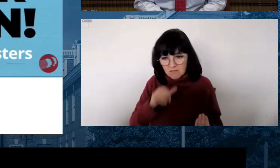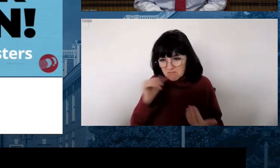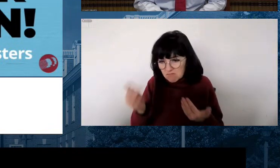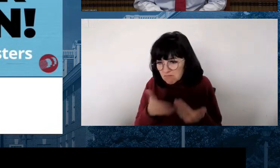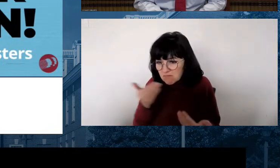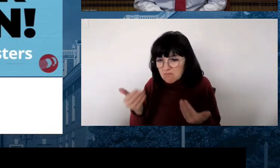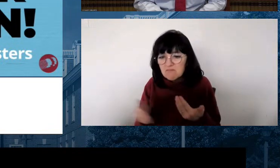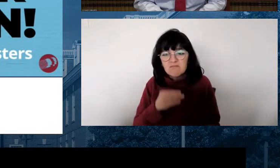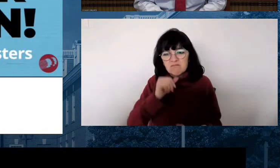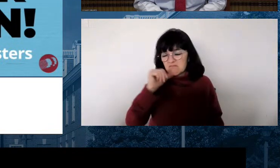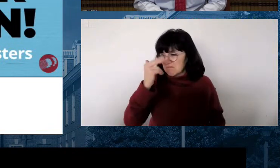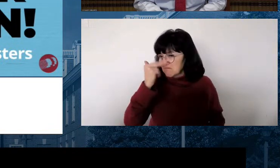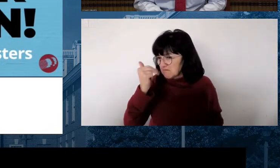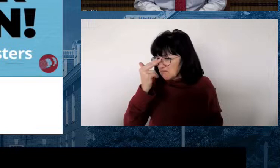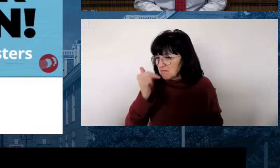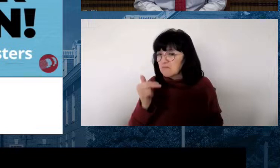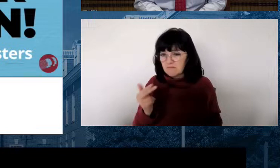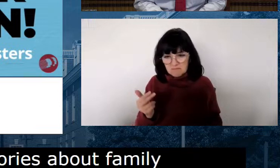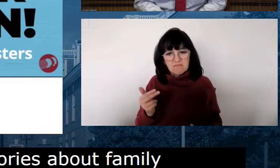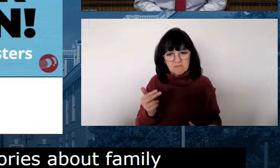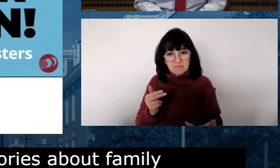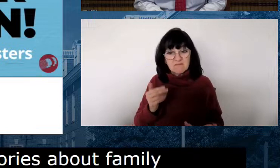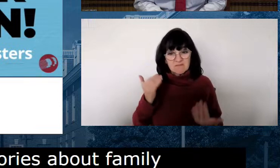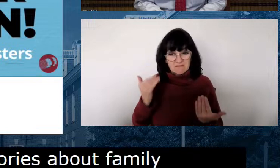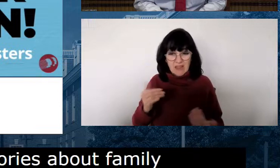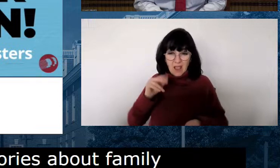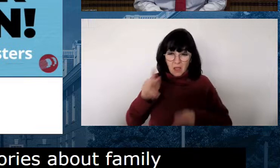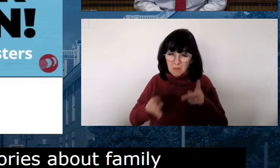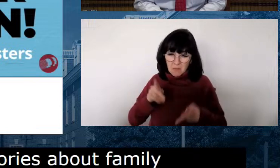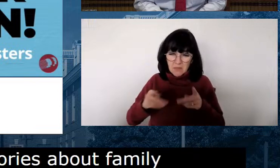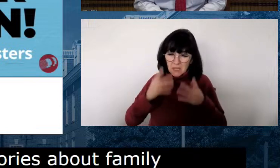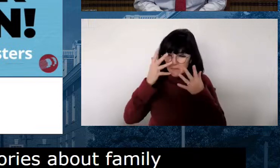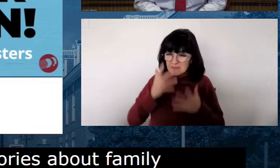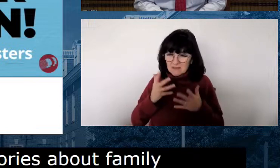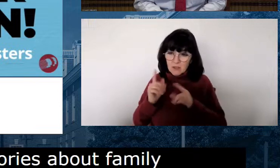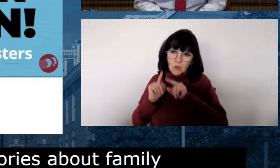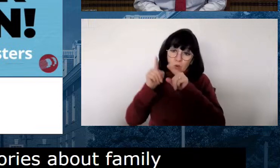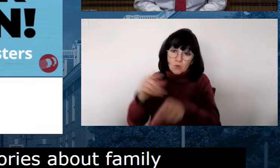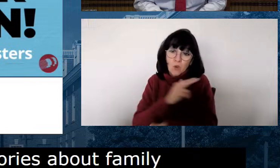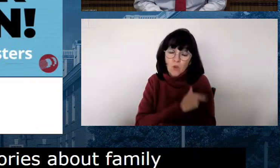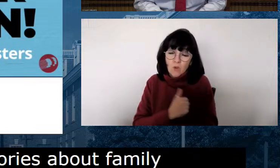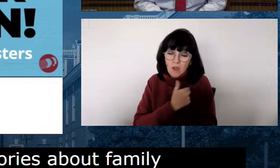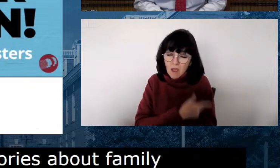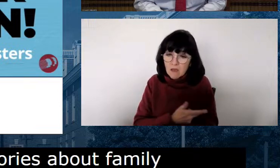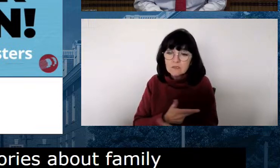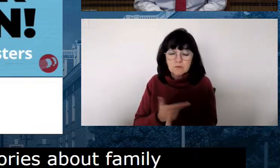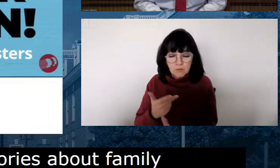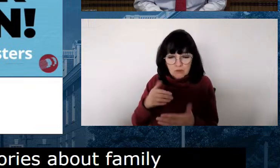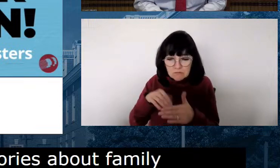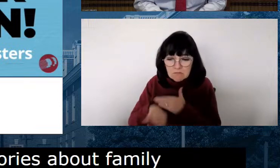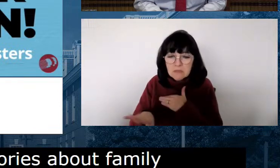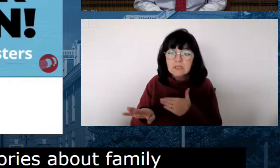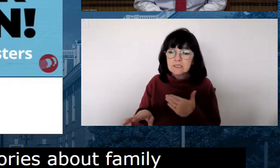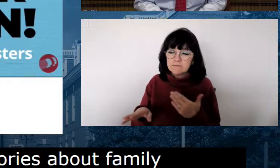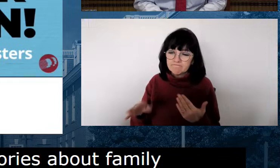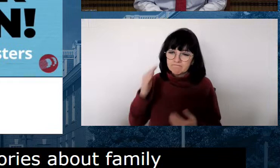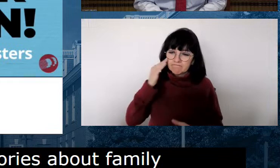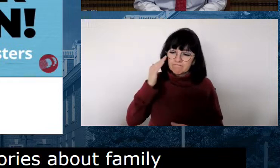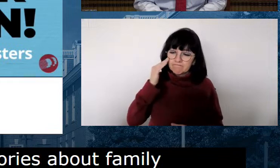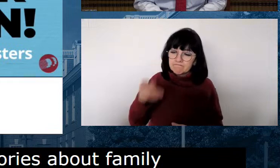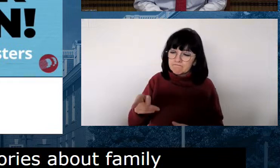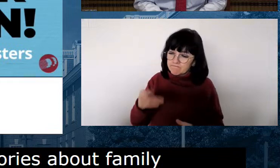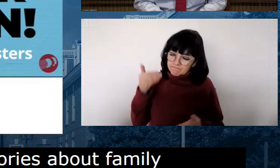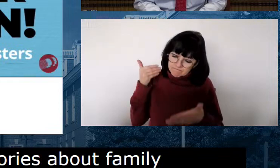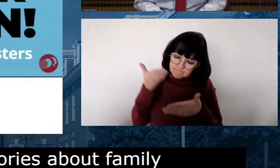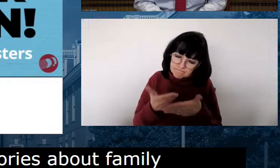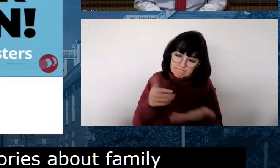being called in to say goodbye to their loved ones who are stricken by COVID-19 is very, very disturbing.